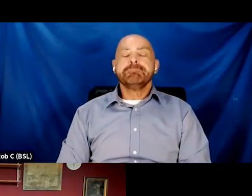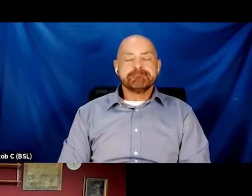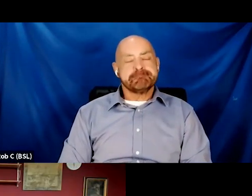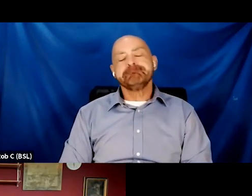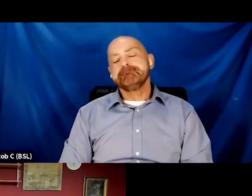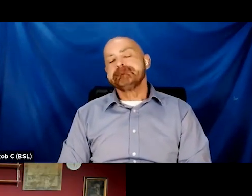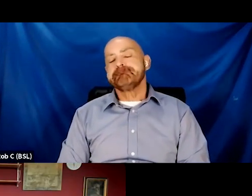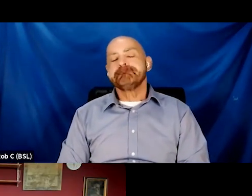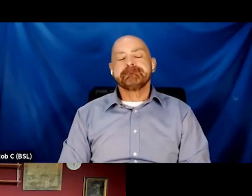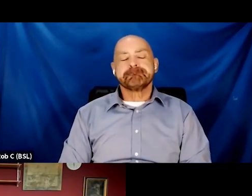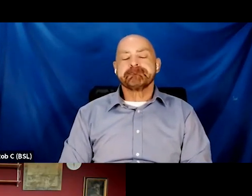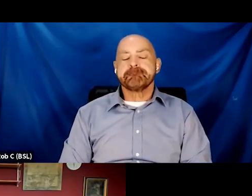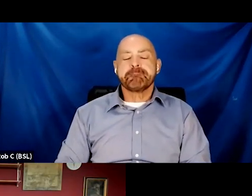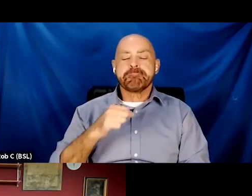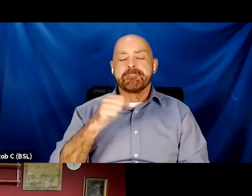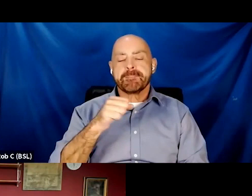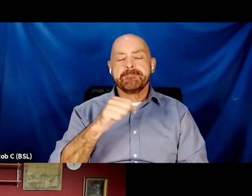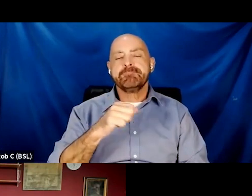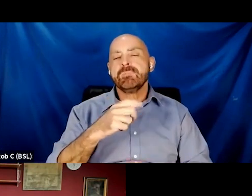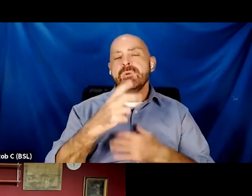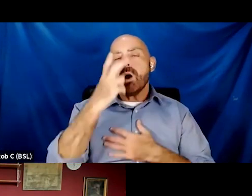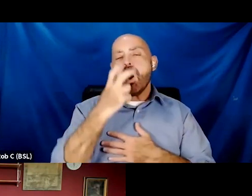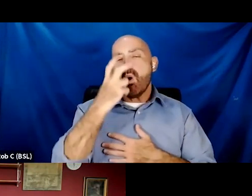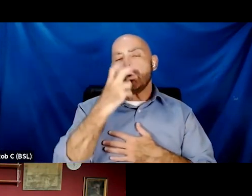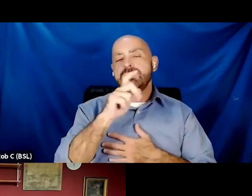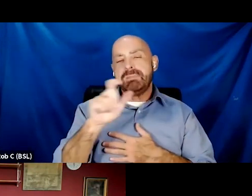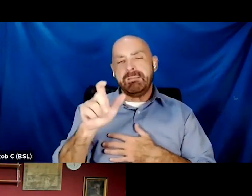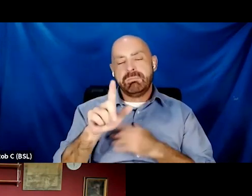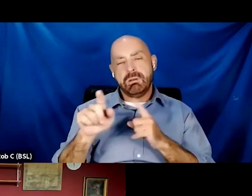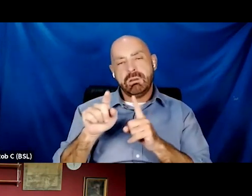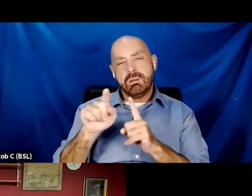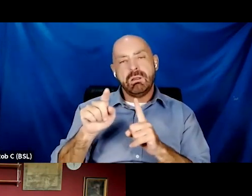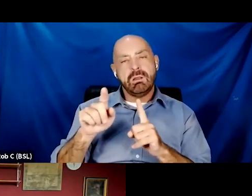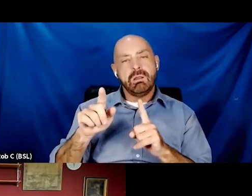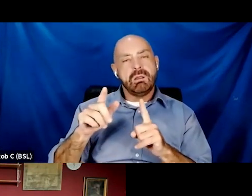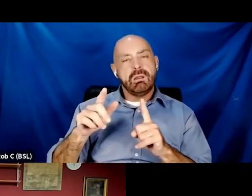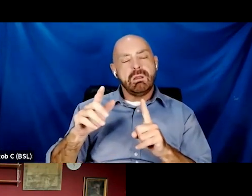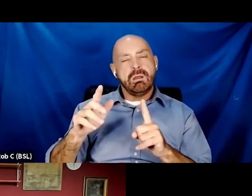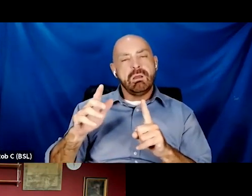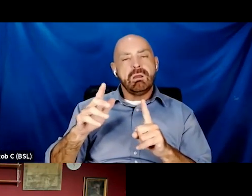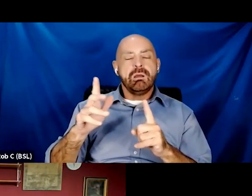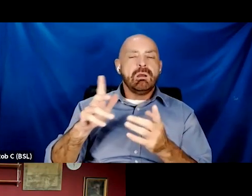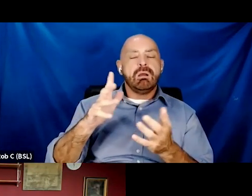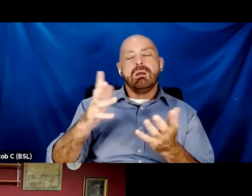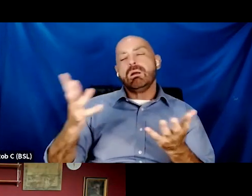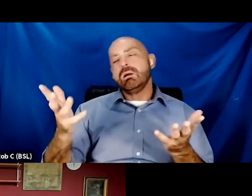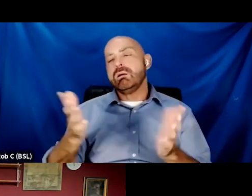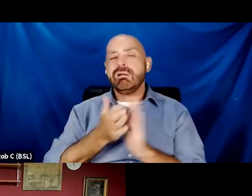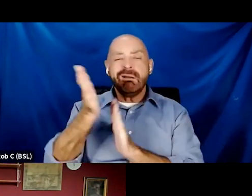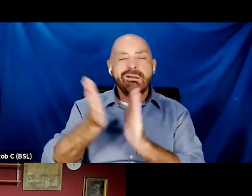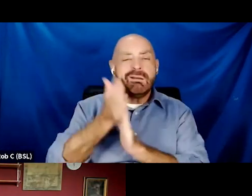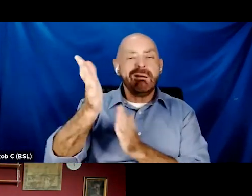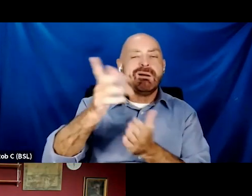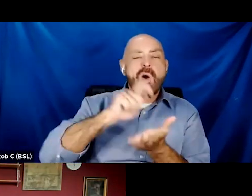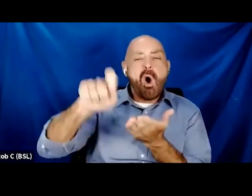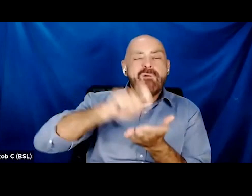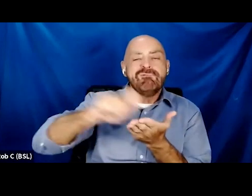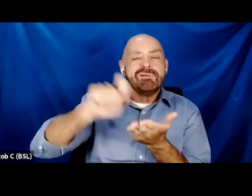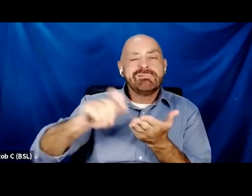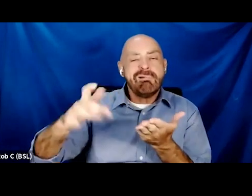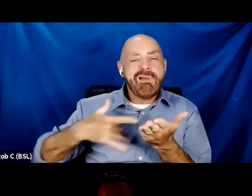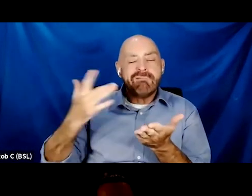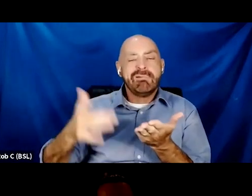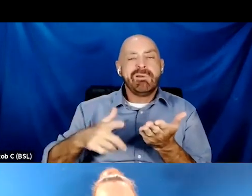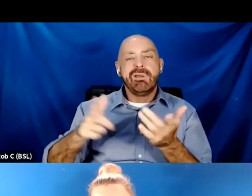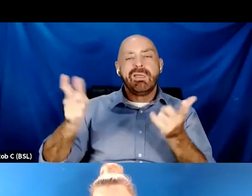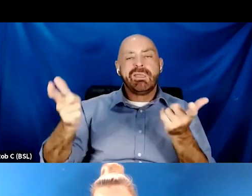for older people who are used to an office life, who are used to a certain, you're stuck in your ways,